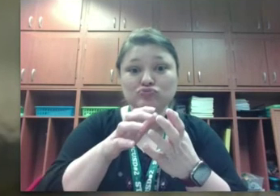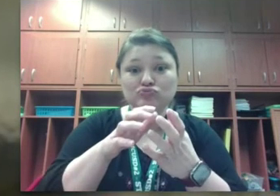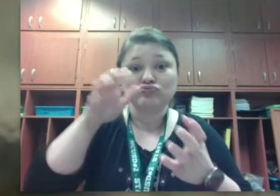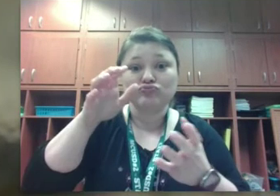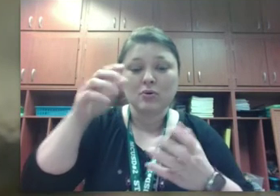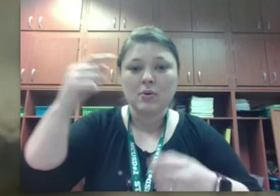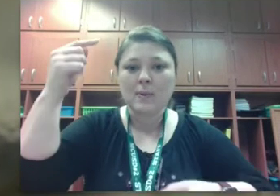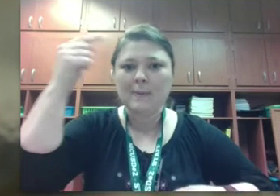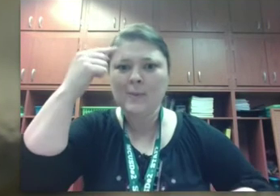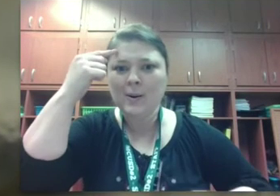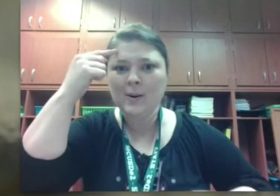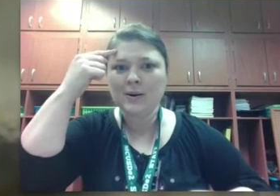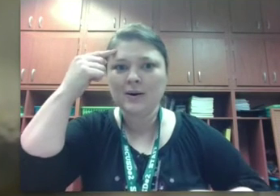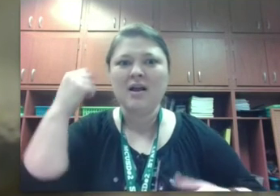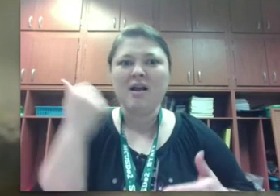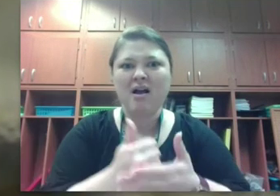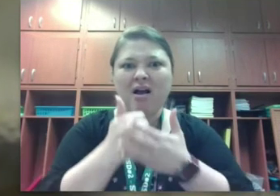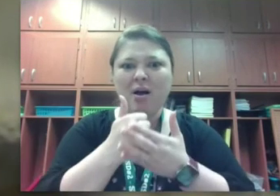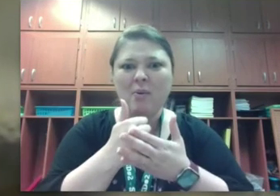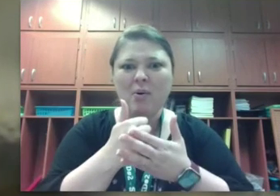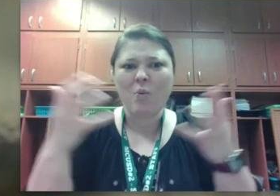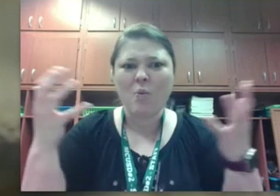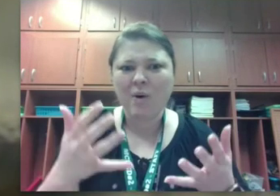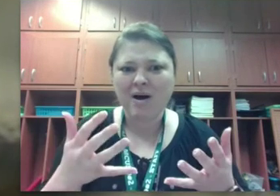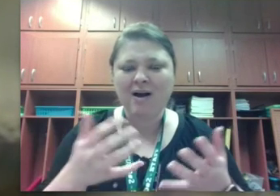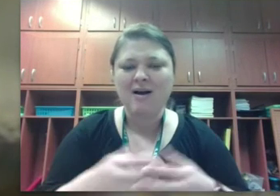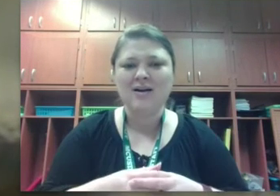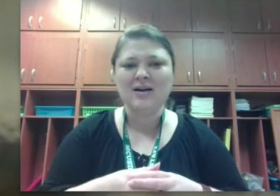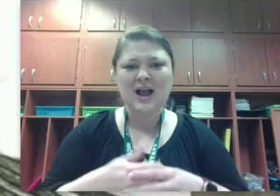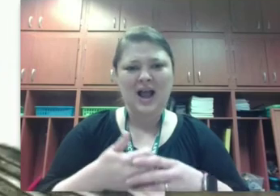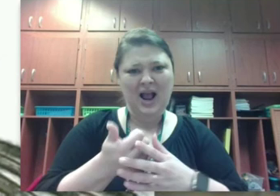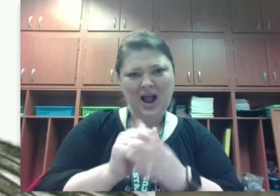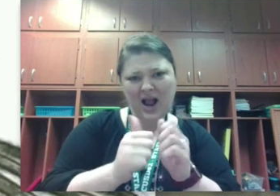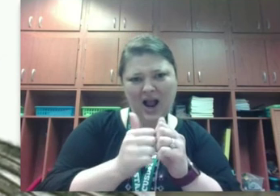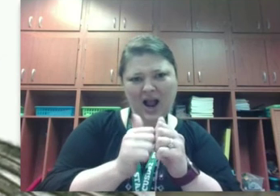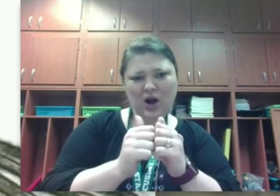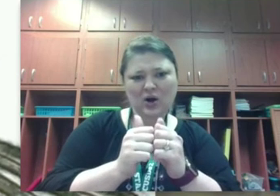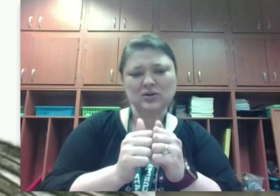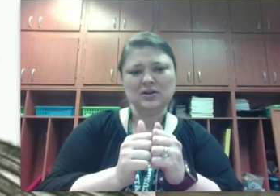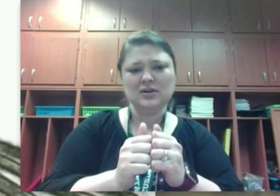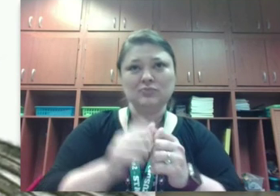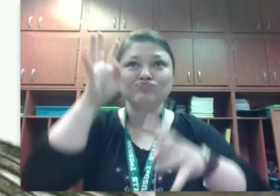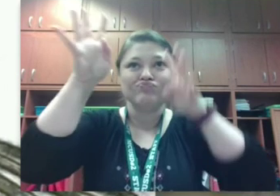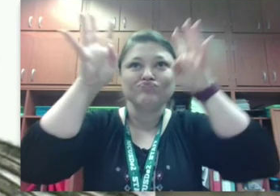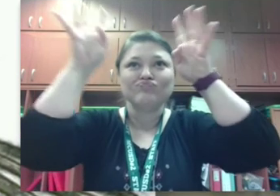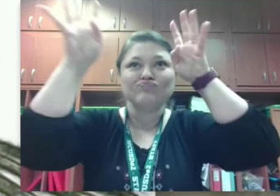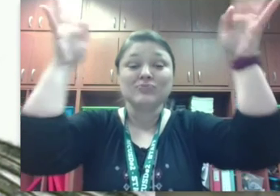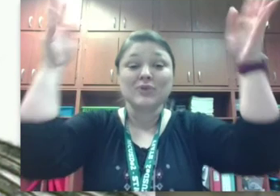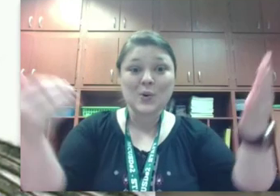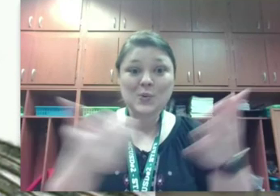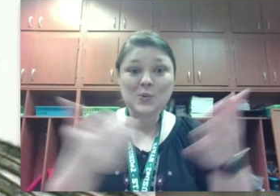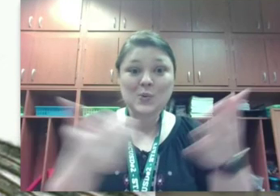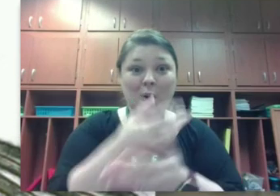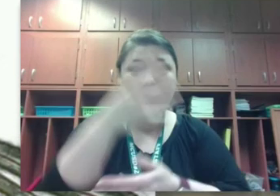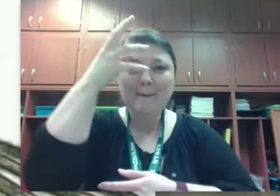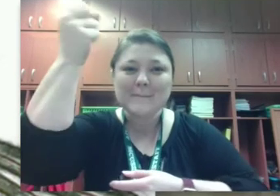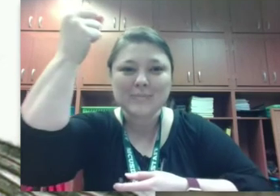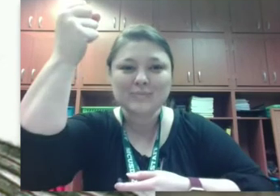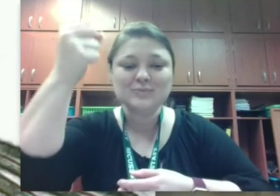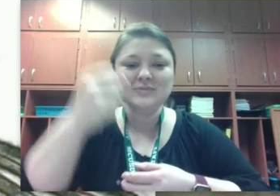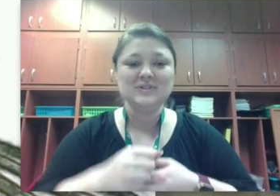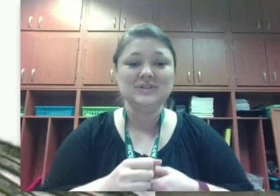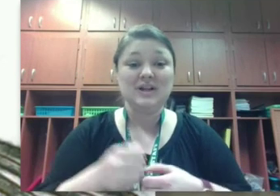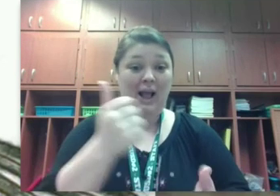the hippocampus to be exact. This helps them create new memories. That's what allows them